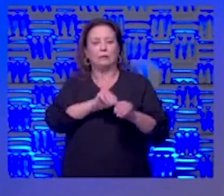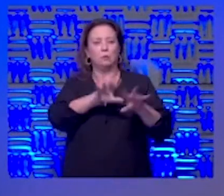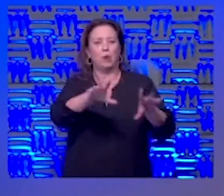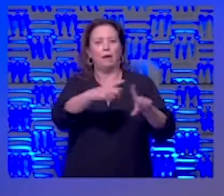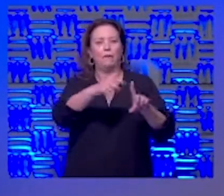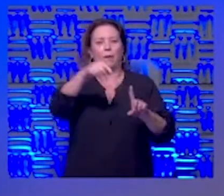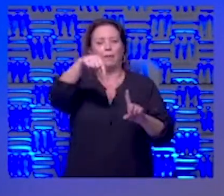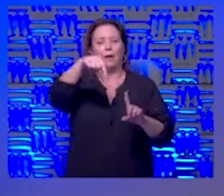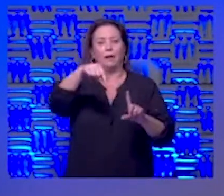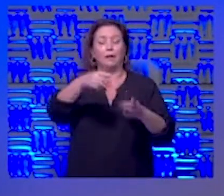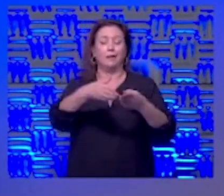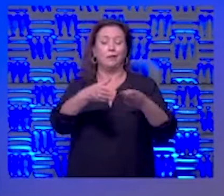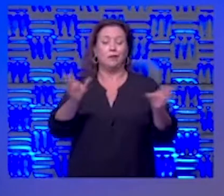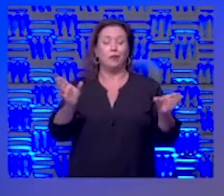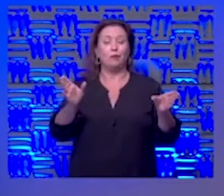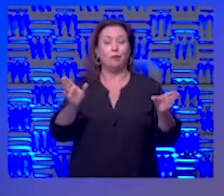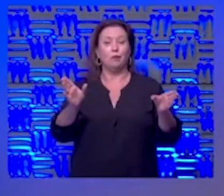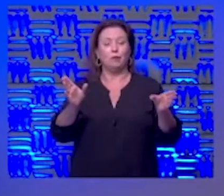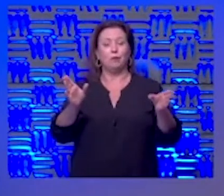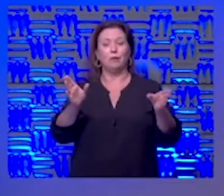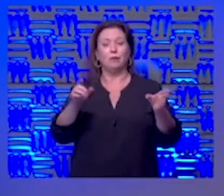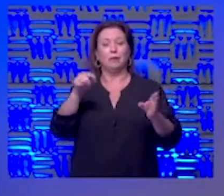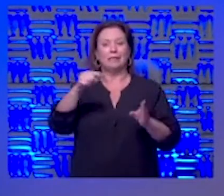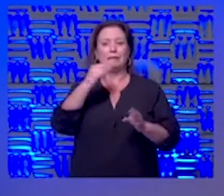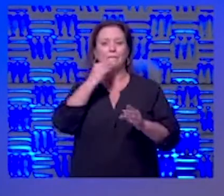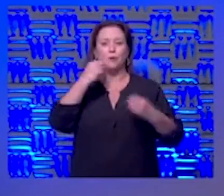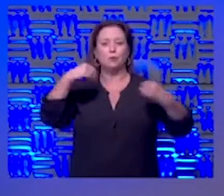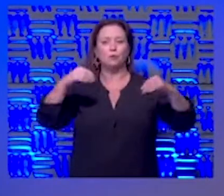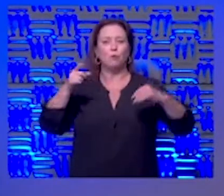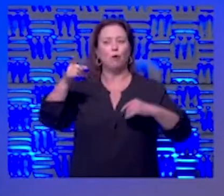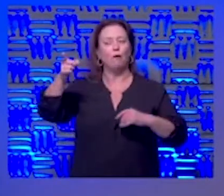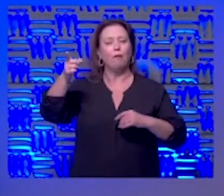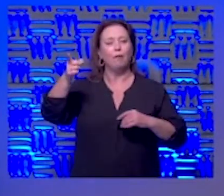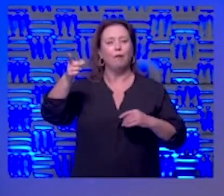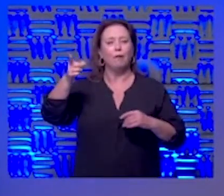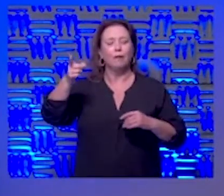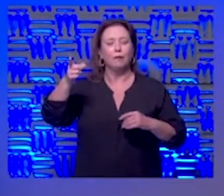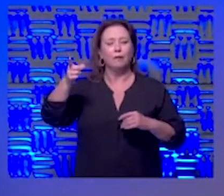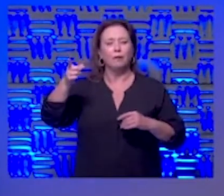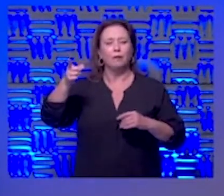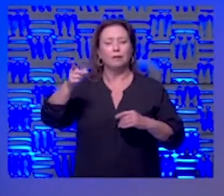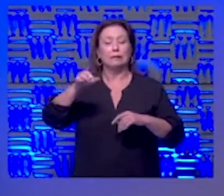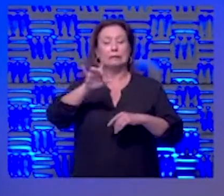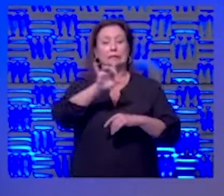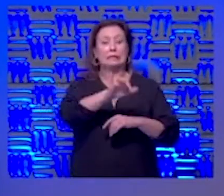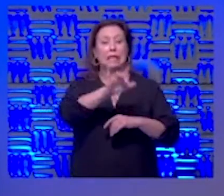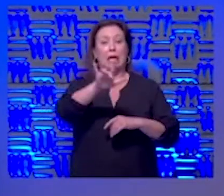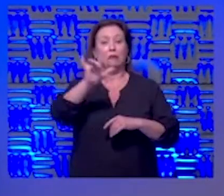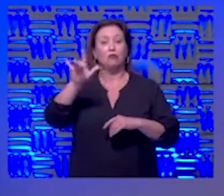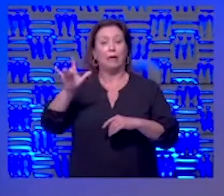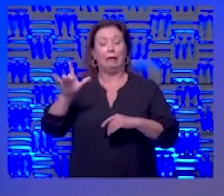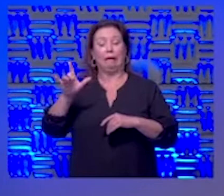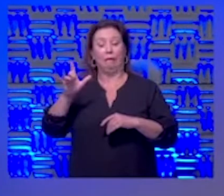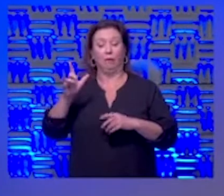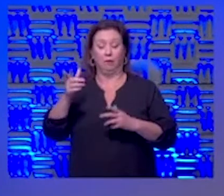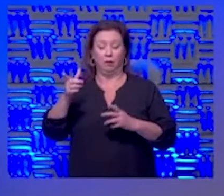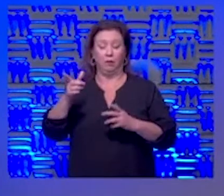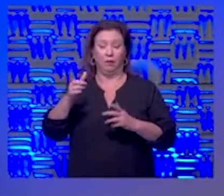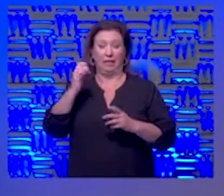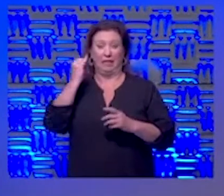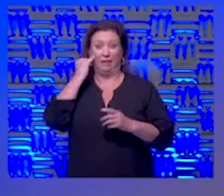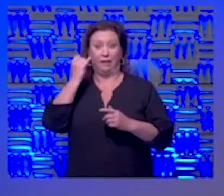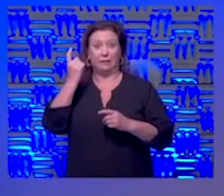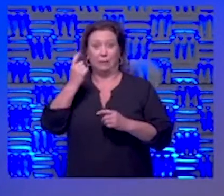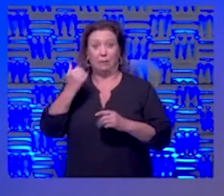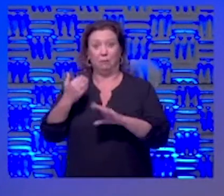that. More in general is going to be at the grocery stores, maybe touching things that somebody who was ill came by and touched